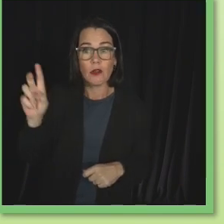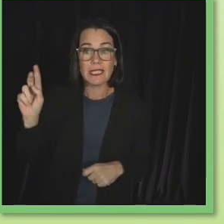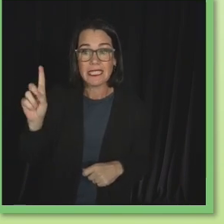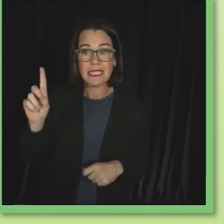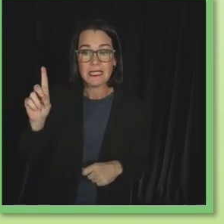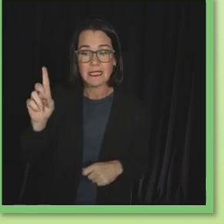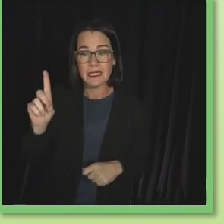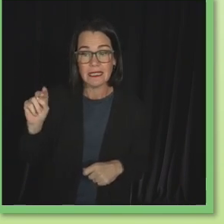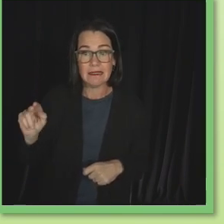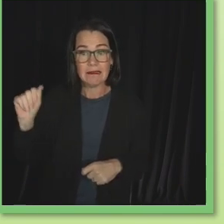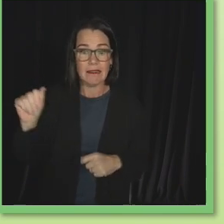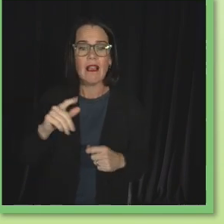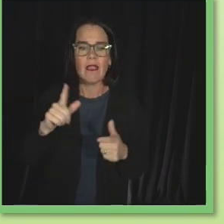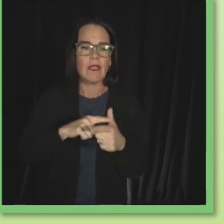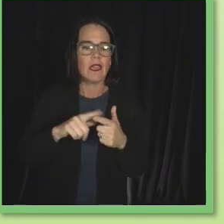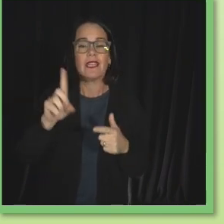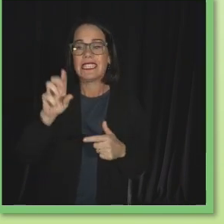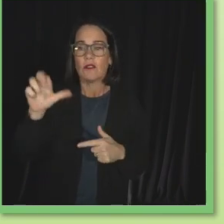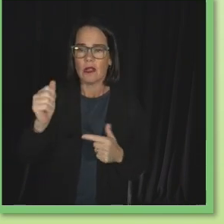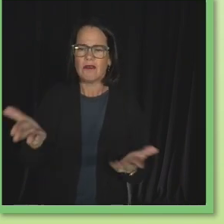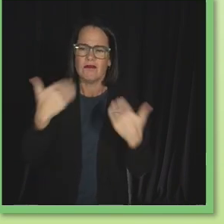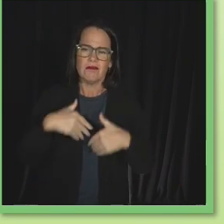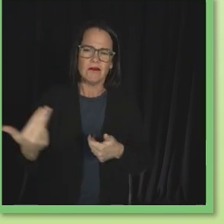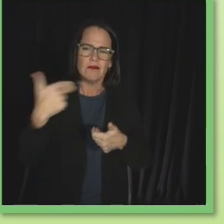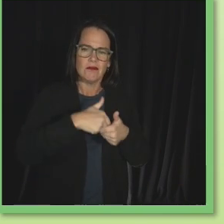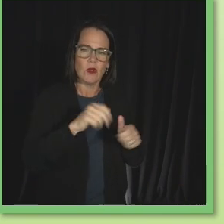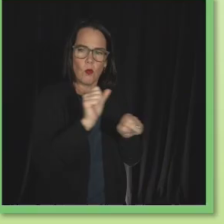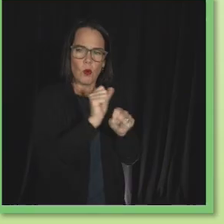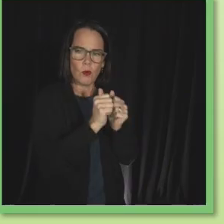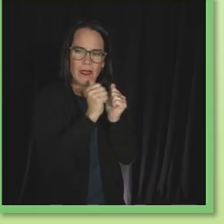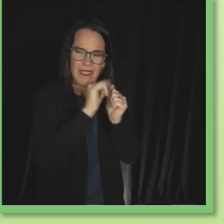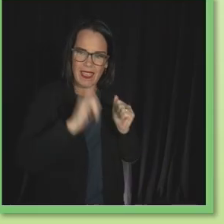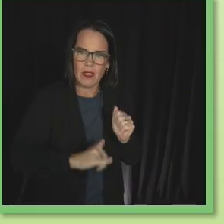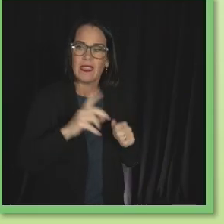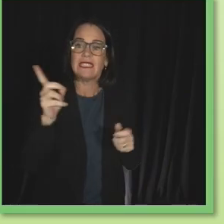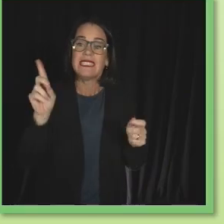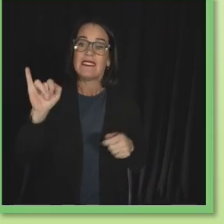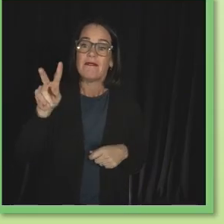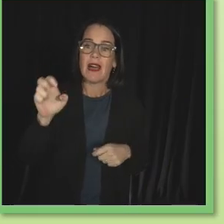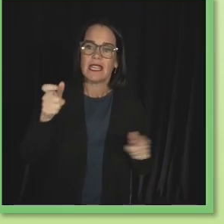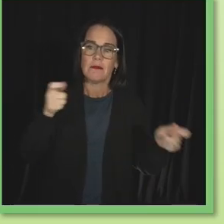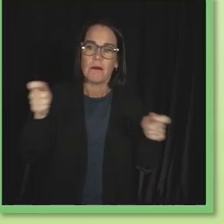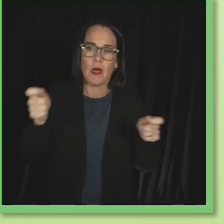the the device management working group.